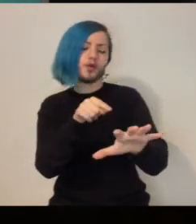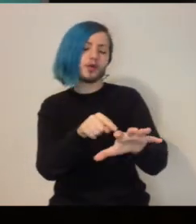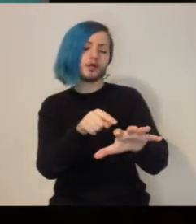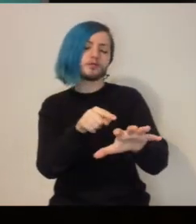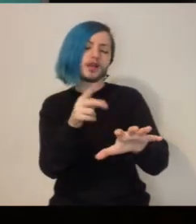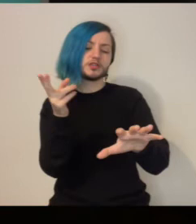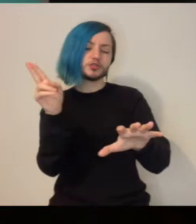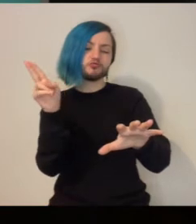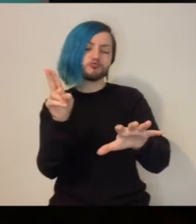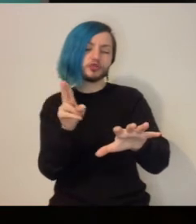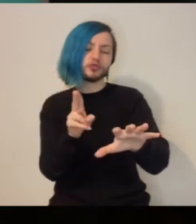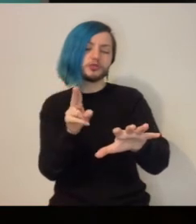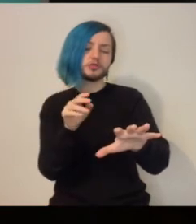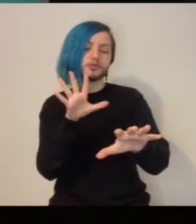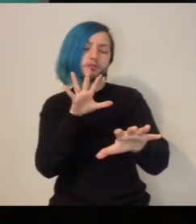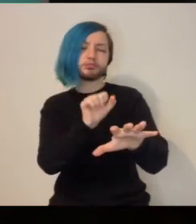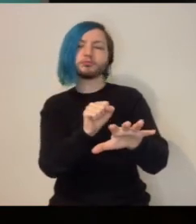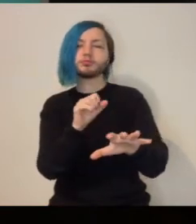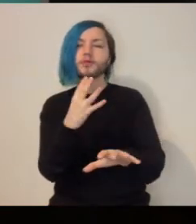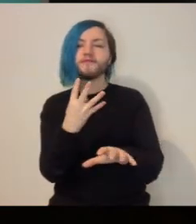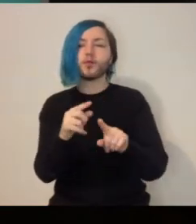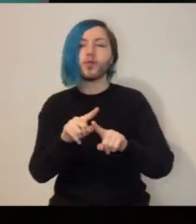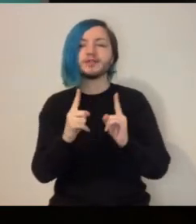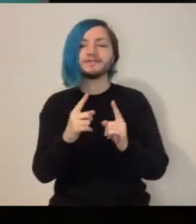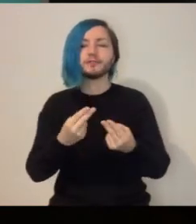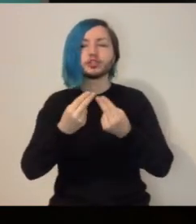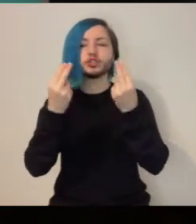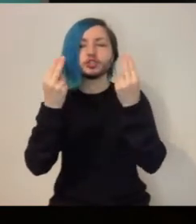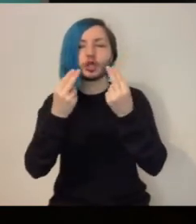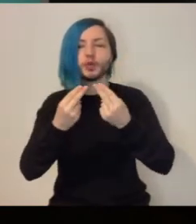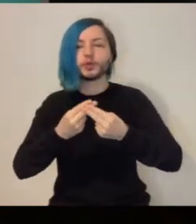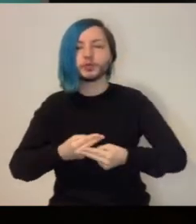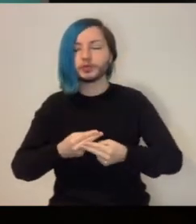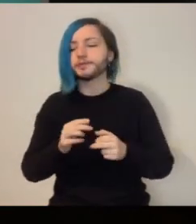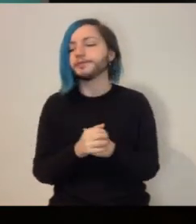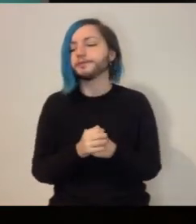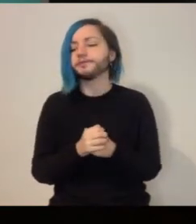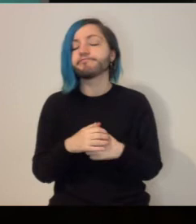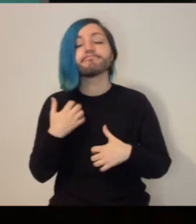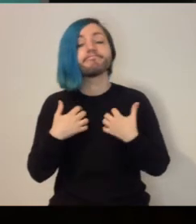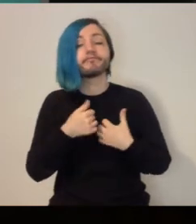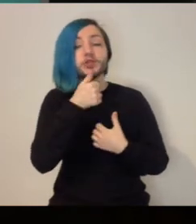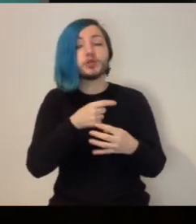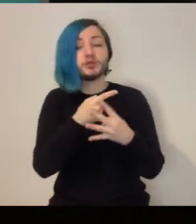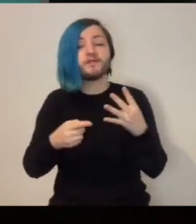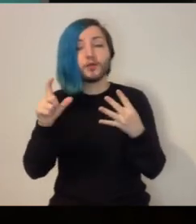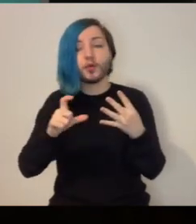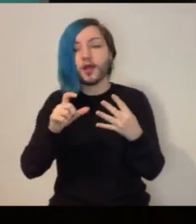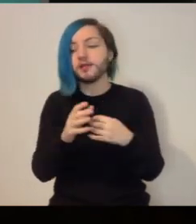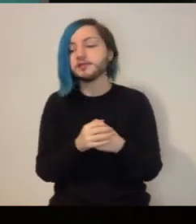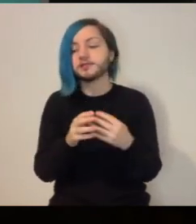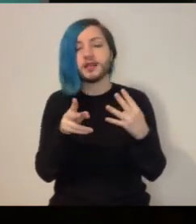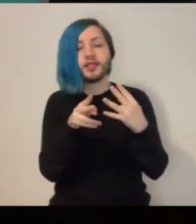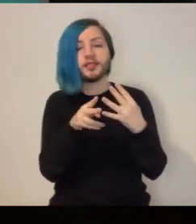shapes down to just 4 different tones. And what's interesting about using these different colours is